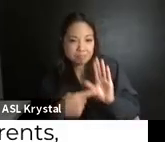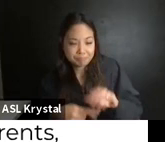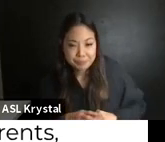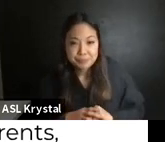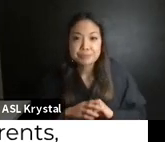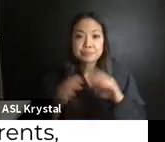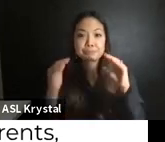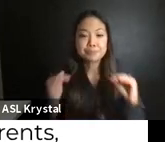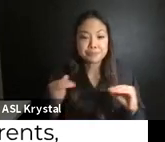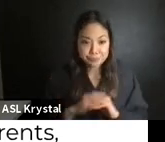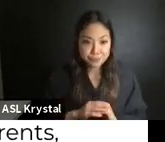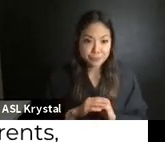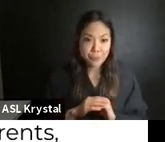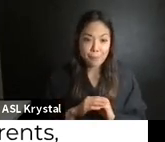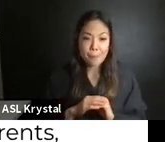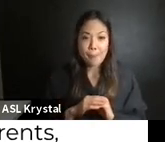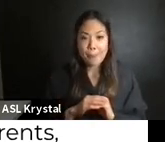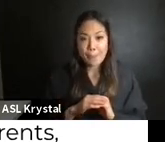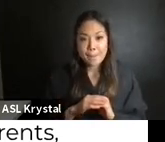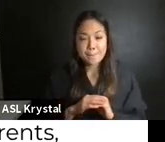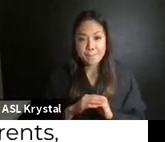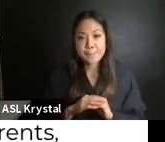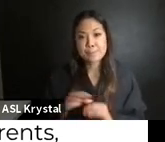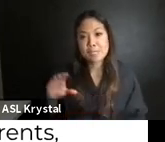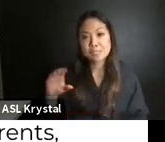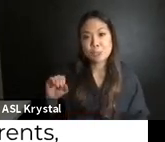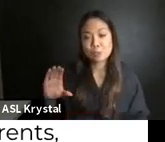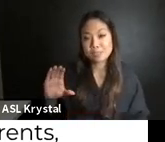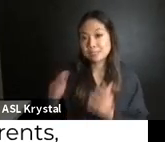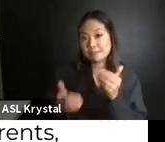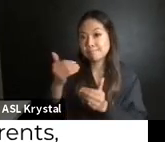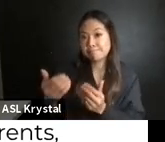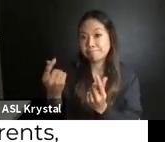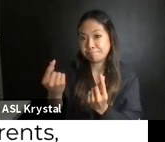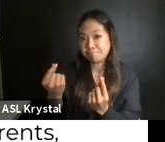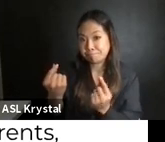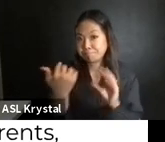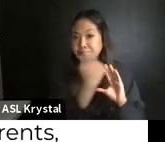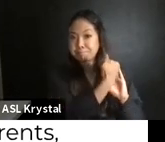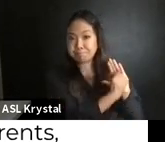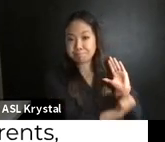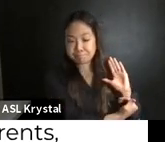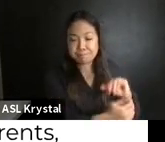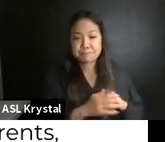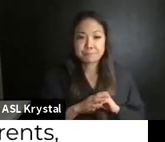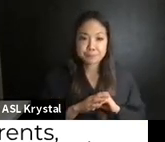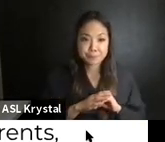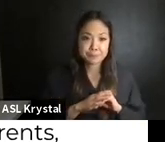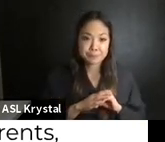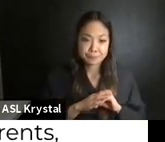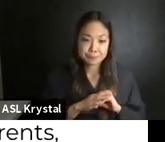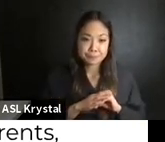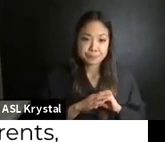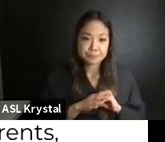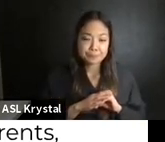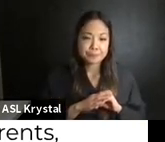so some of the next steps that are relating to the code of conduct are outlined here but um one of the things that i will want the